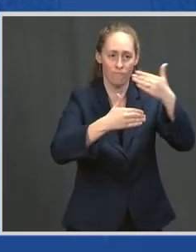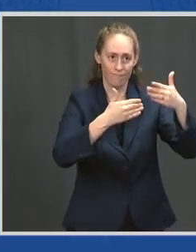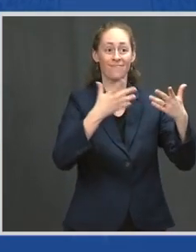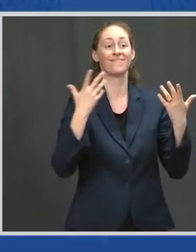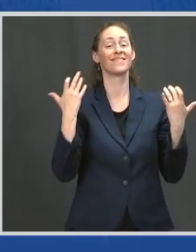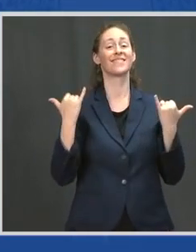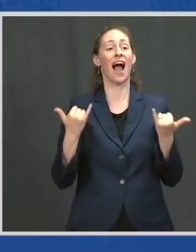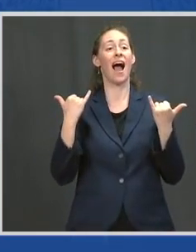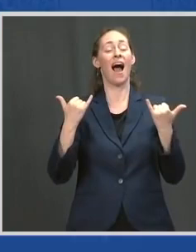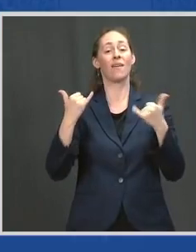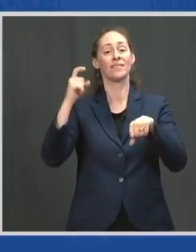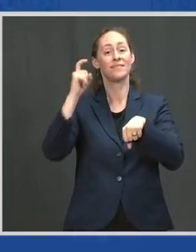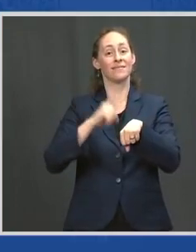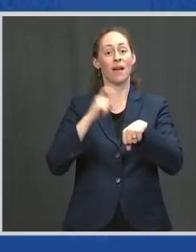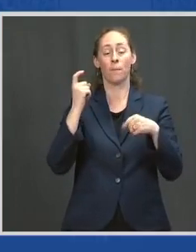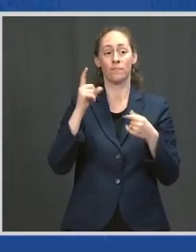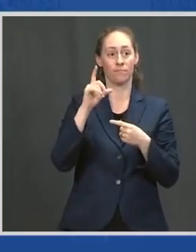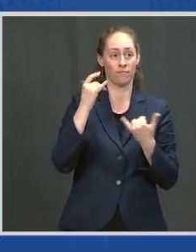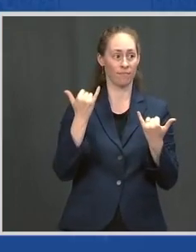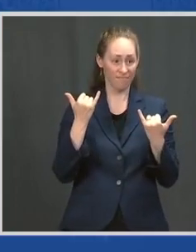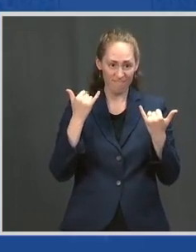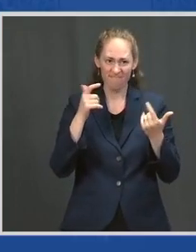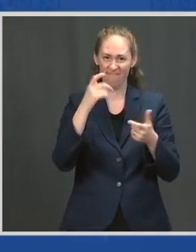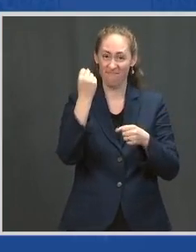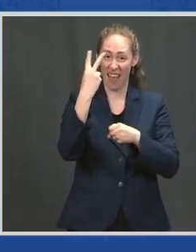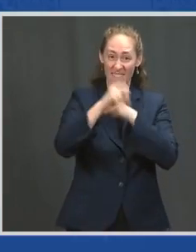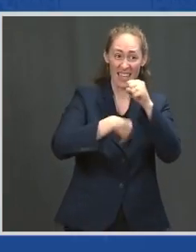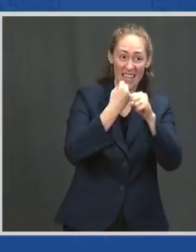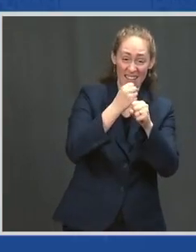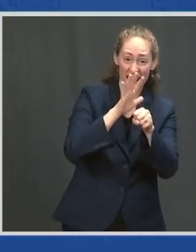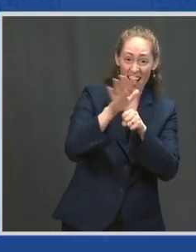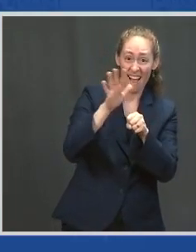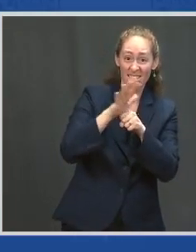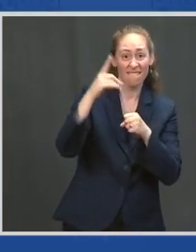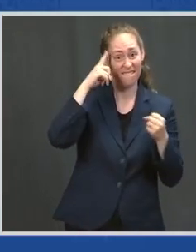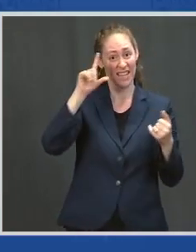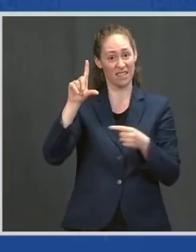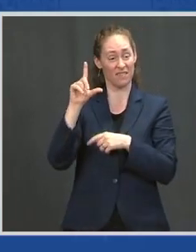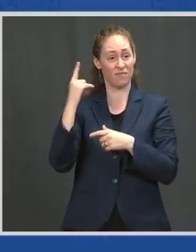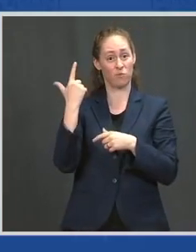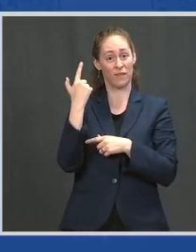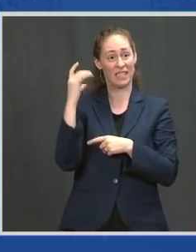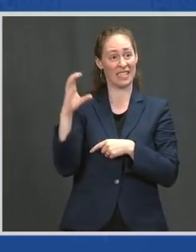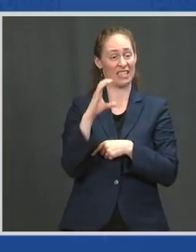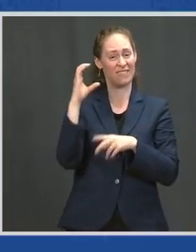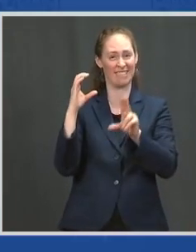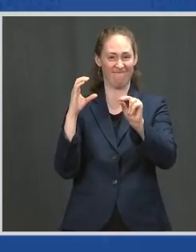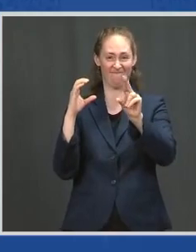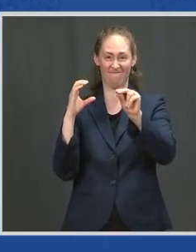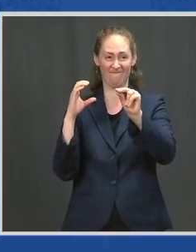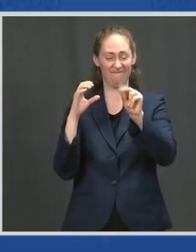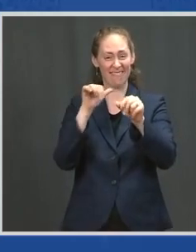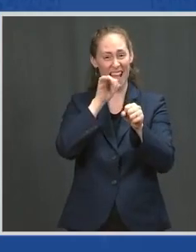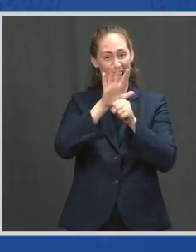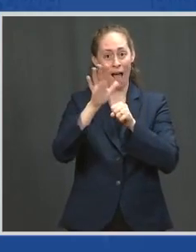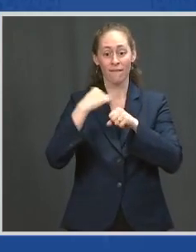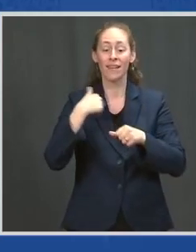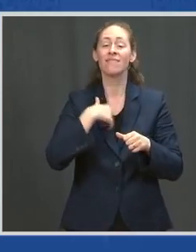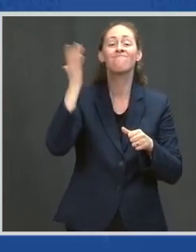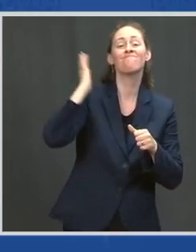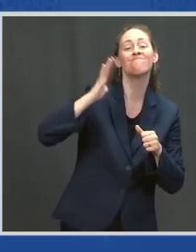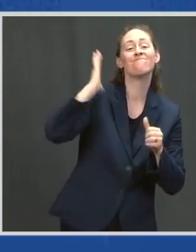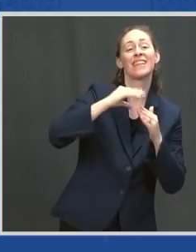enough to compete with the world in the 21st century and lead the 21st century. That's why my American Families